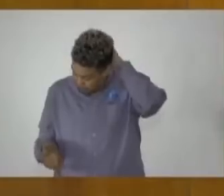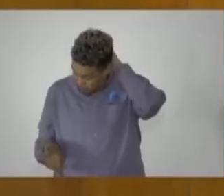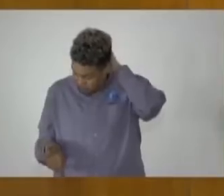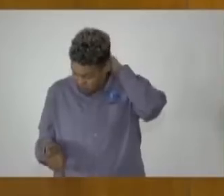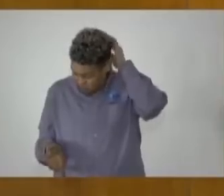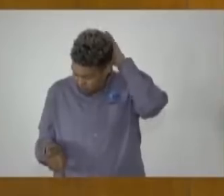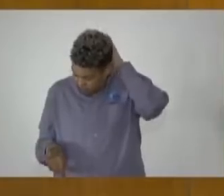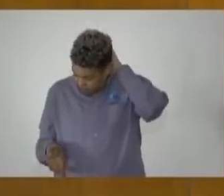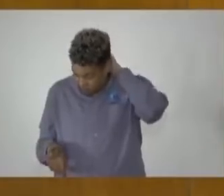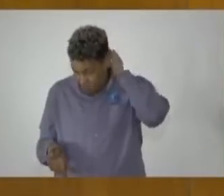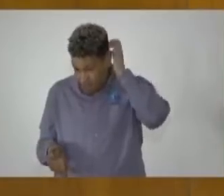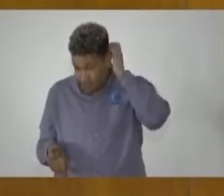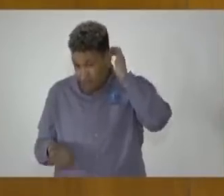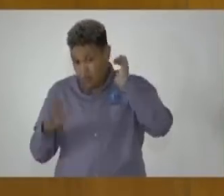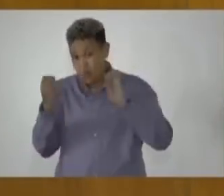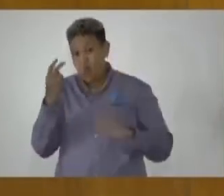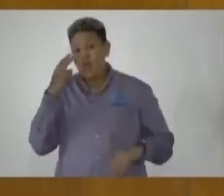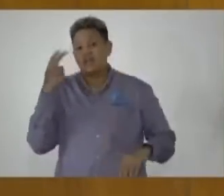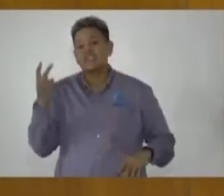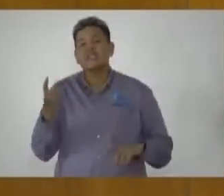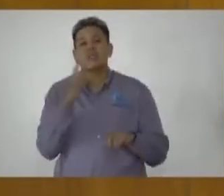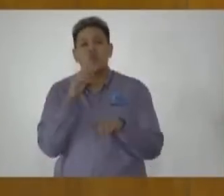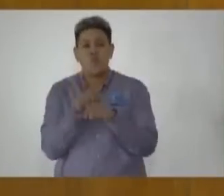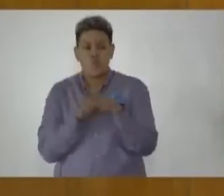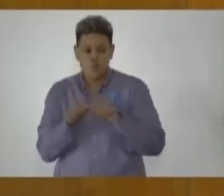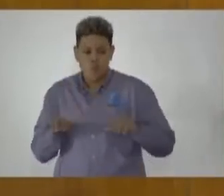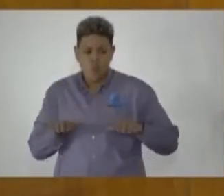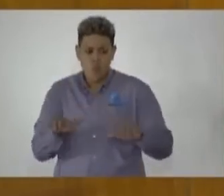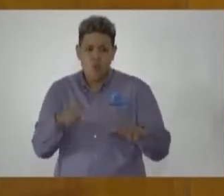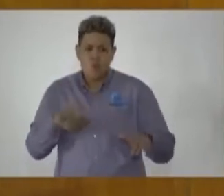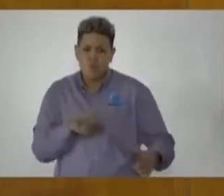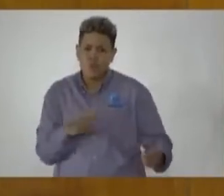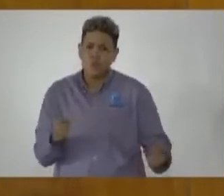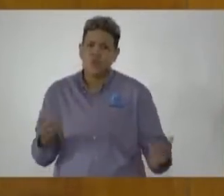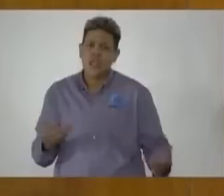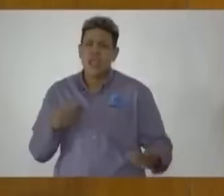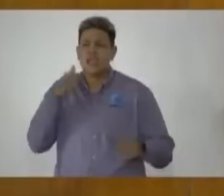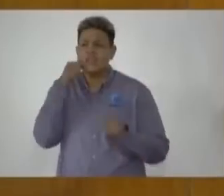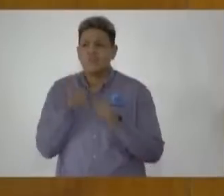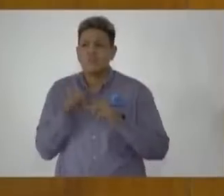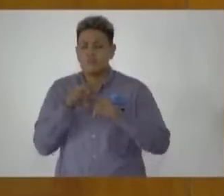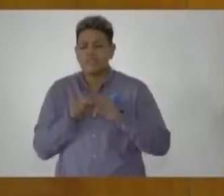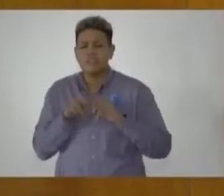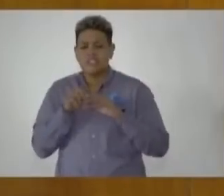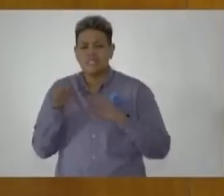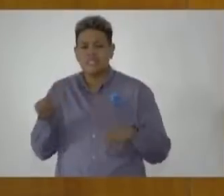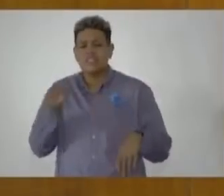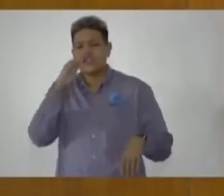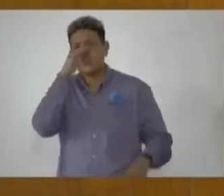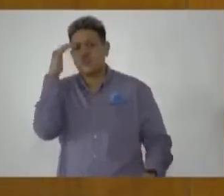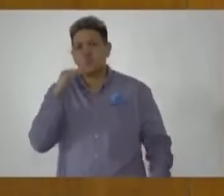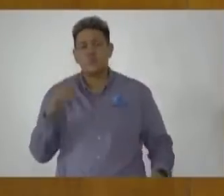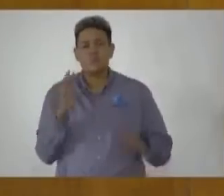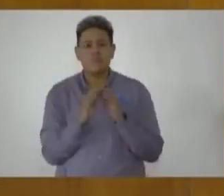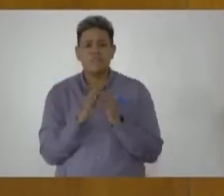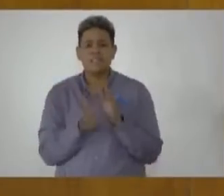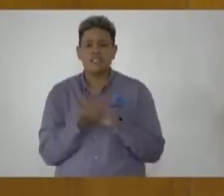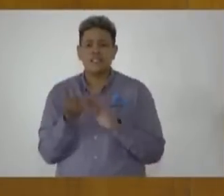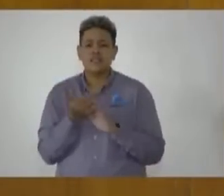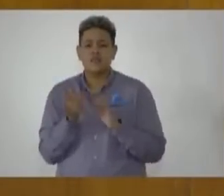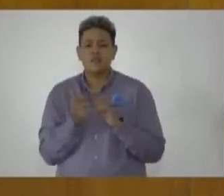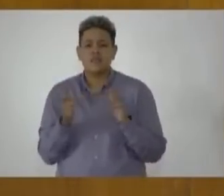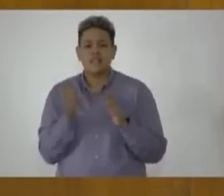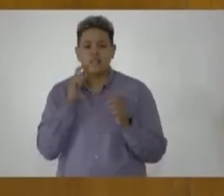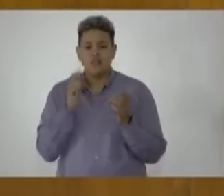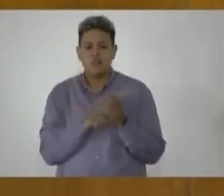keen to see the work that we're doing. I remember sitting in that Zoom meeting that was arranged with little notice,